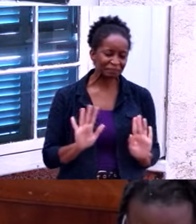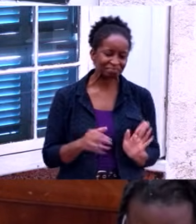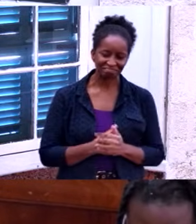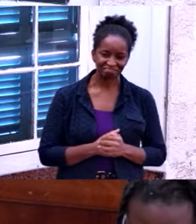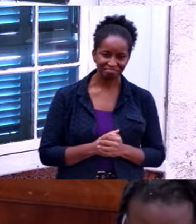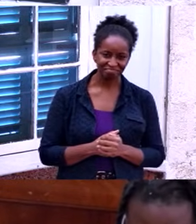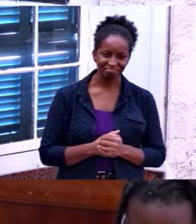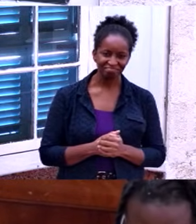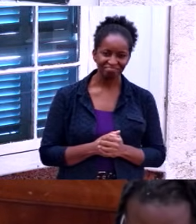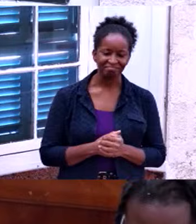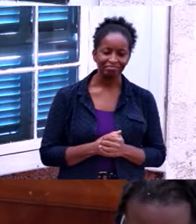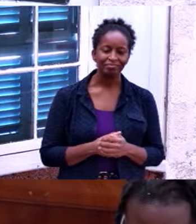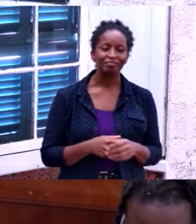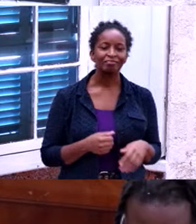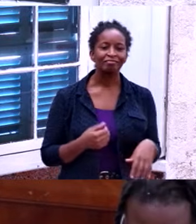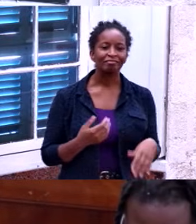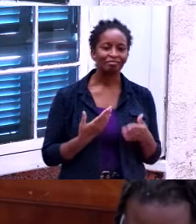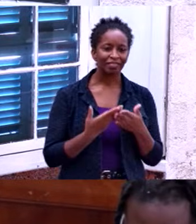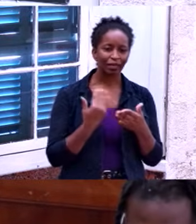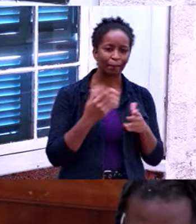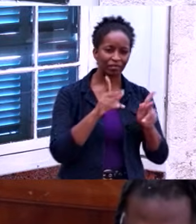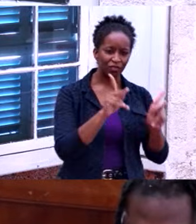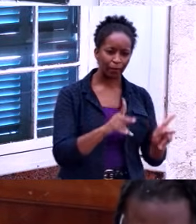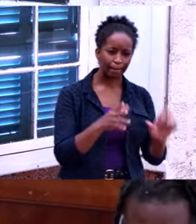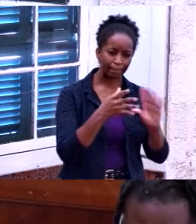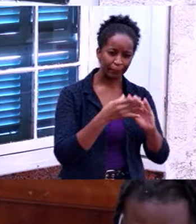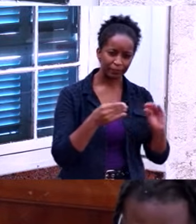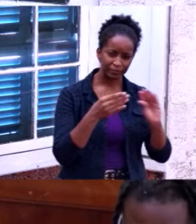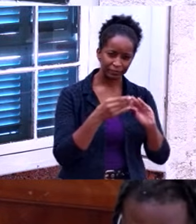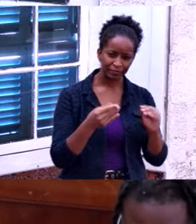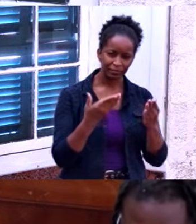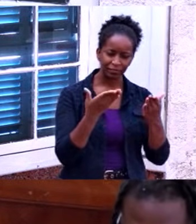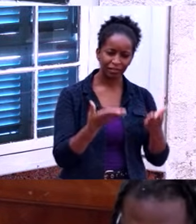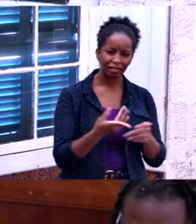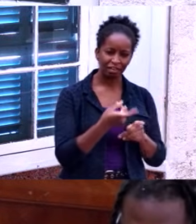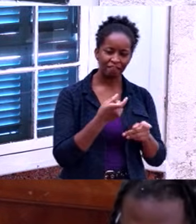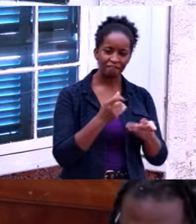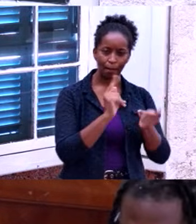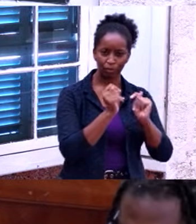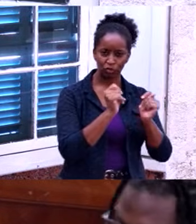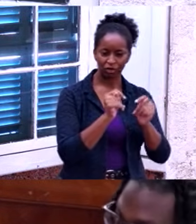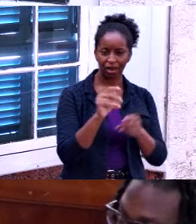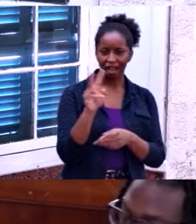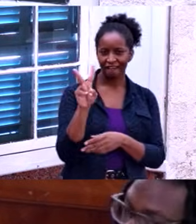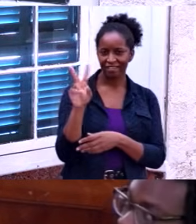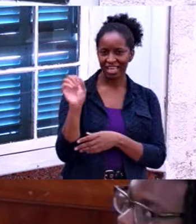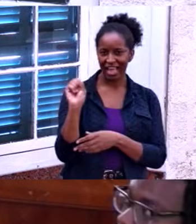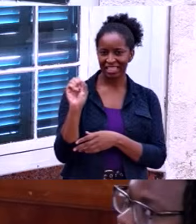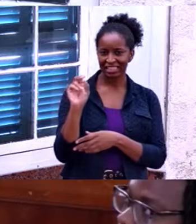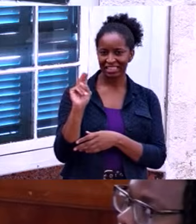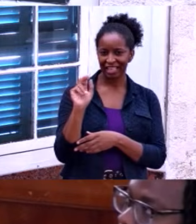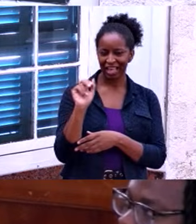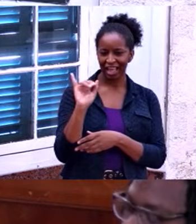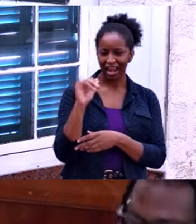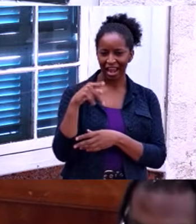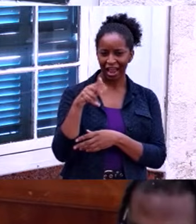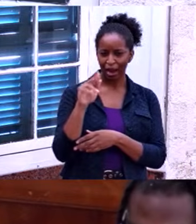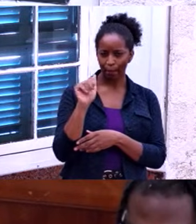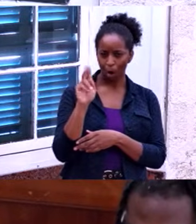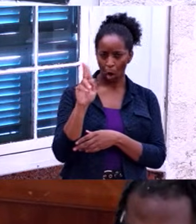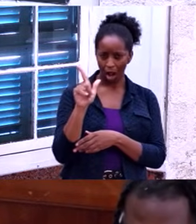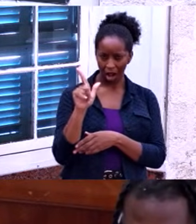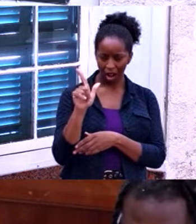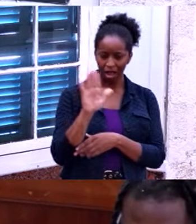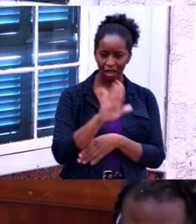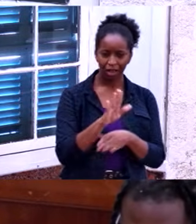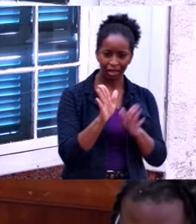The words of the Trinidadian Nobel laureate V.S. Naipaul in his book, A Bend in the River, in